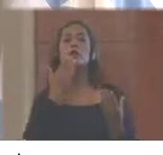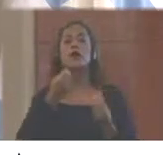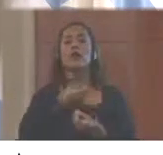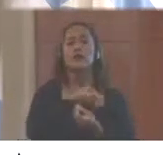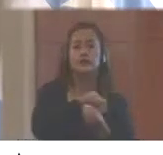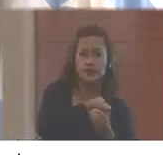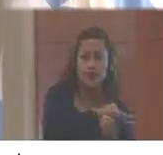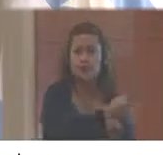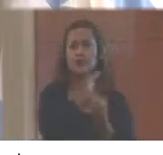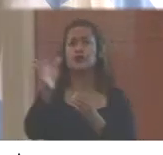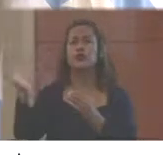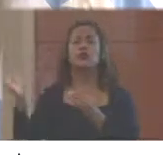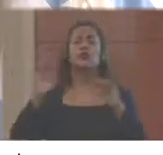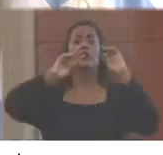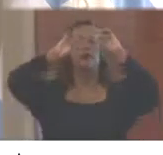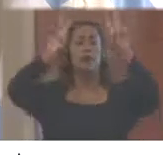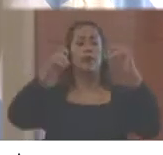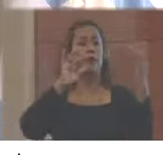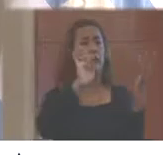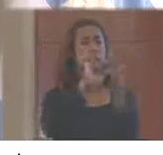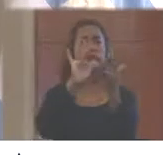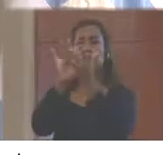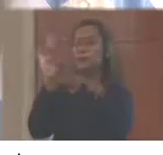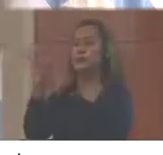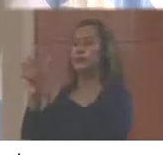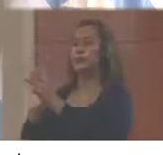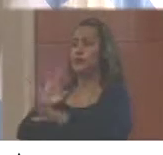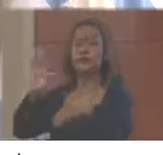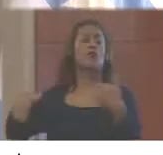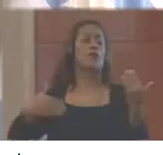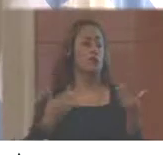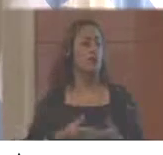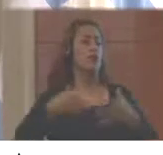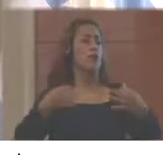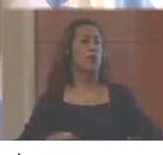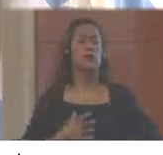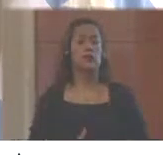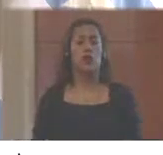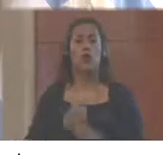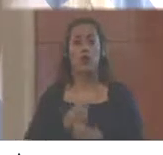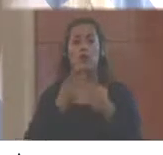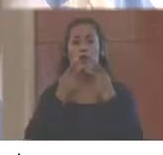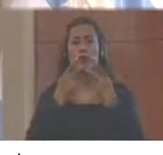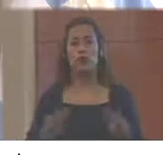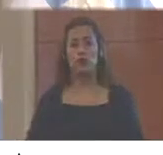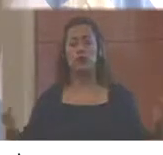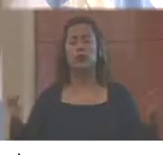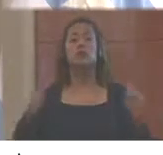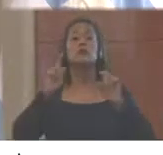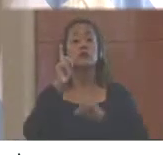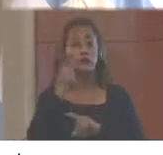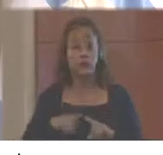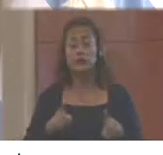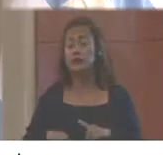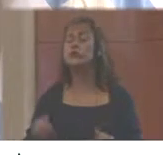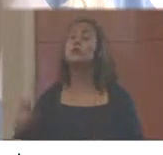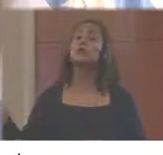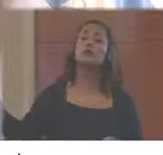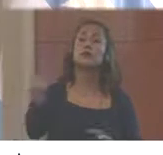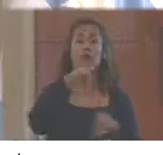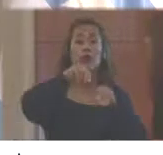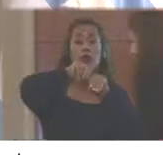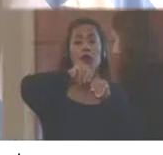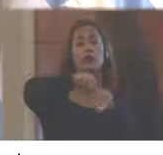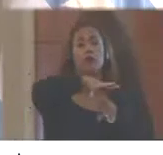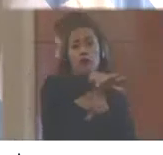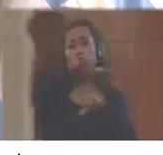national public safety system. We are seeking to expand this program to include effective use of